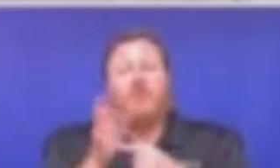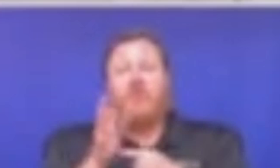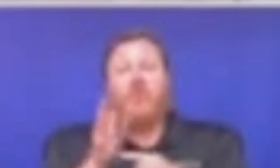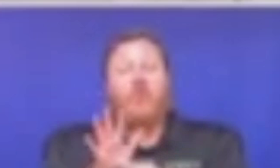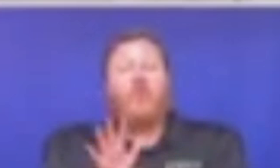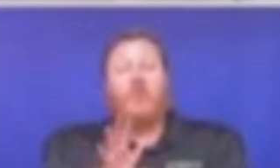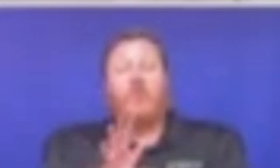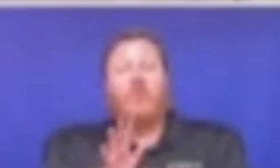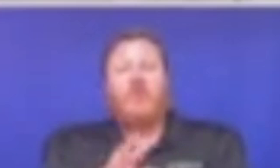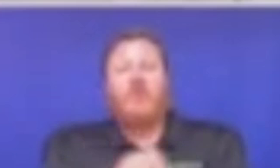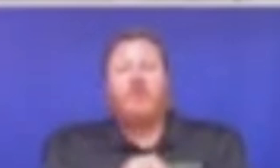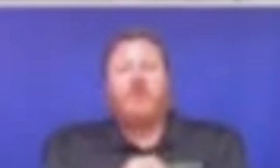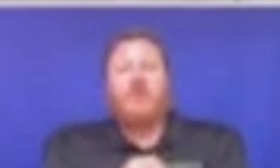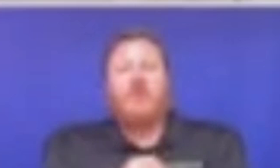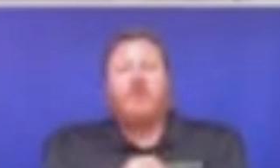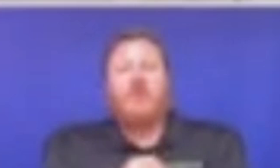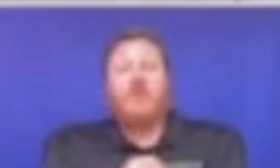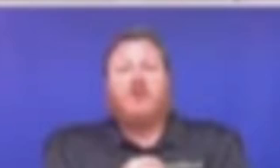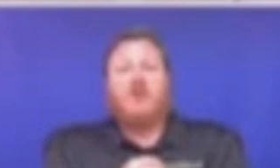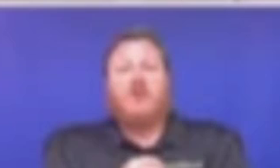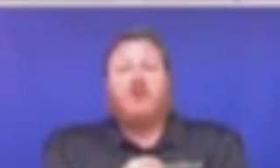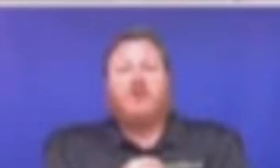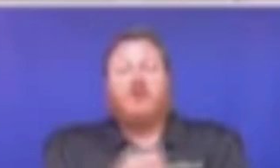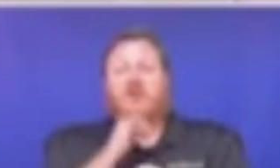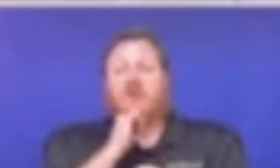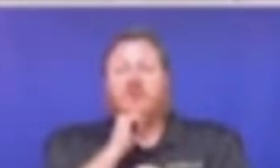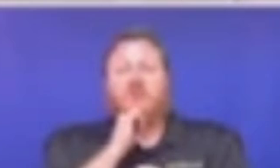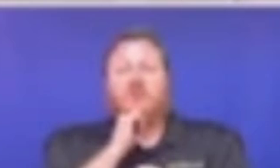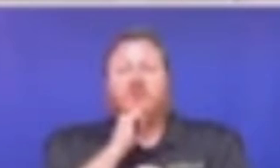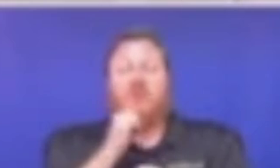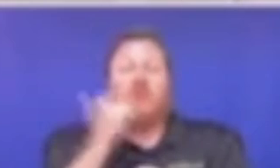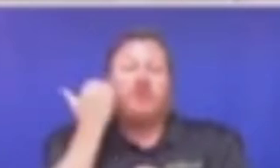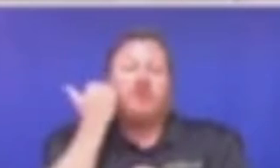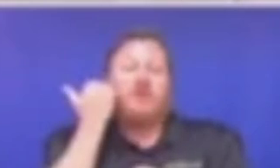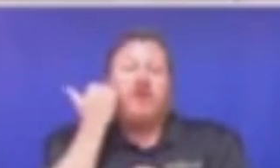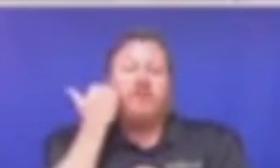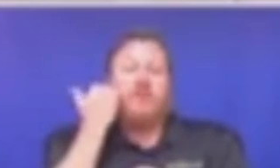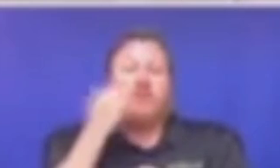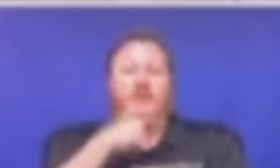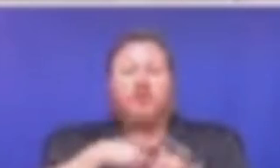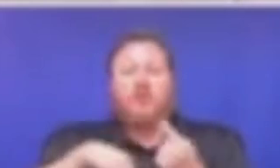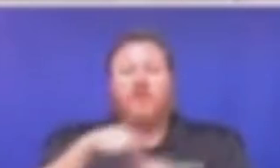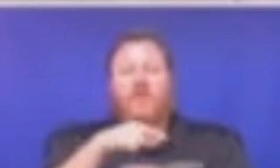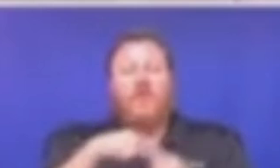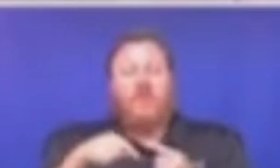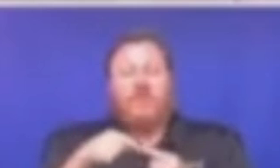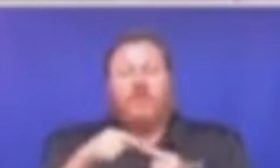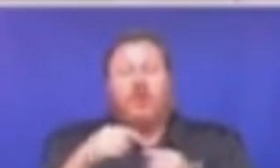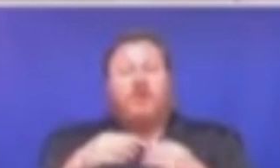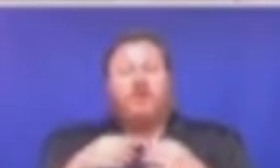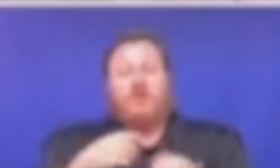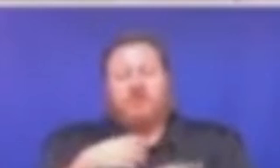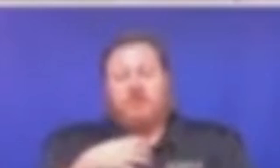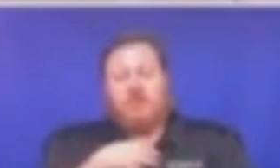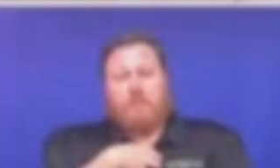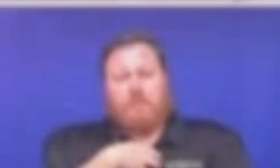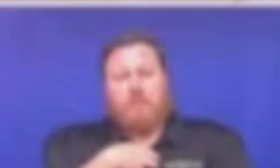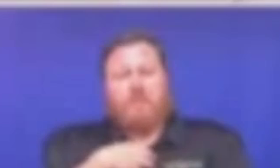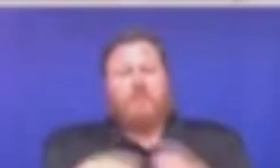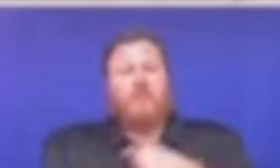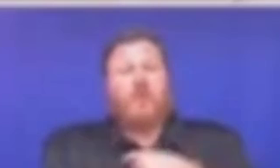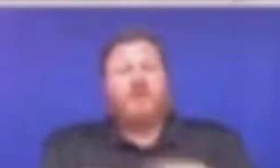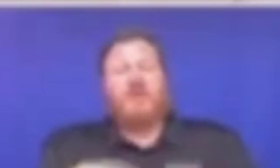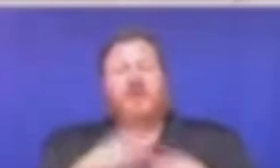characterization. It is not a government that revolves around the president and another